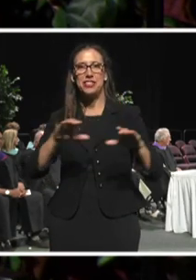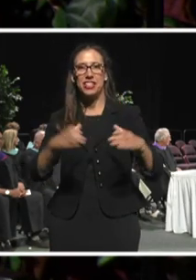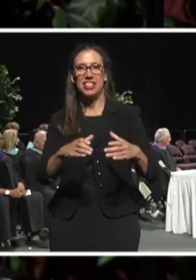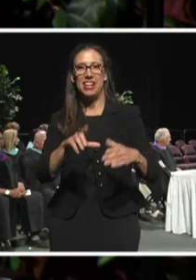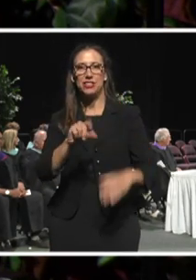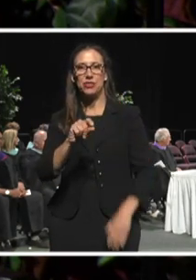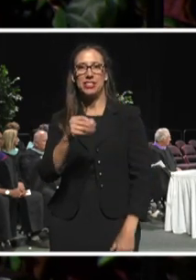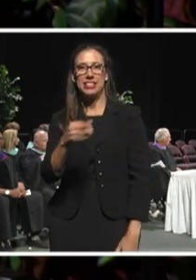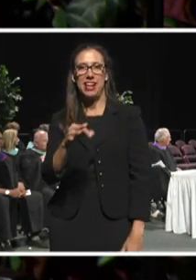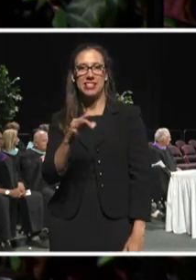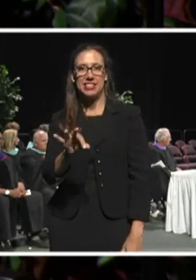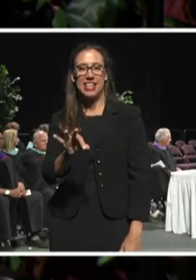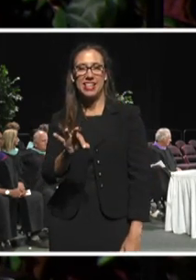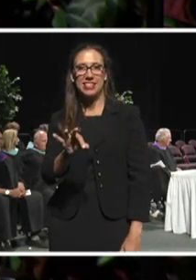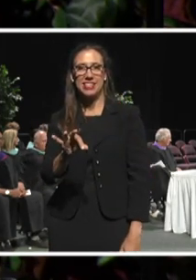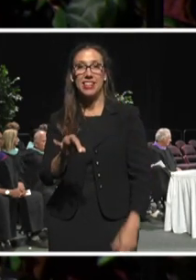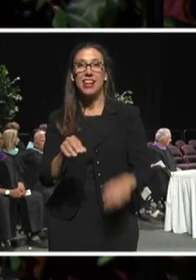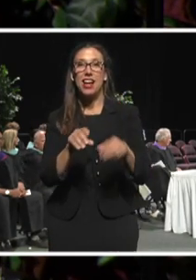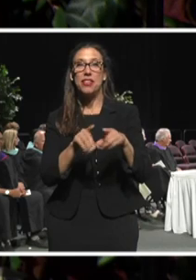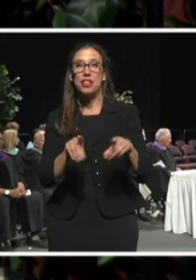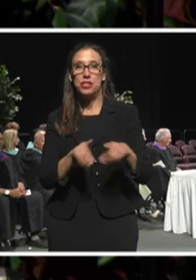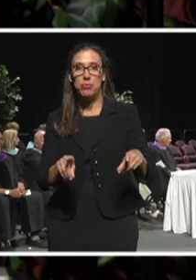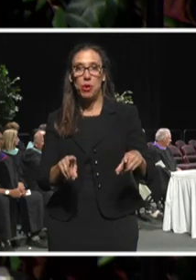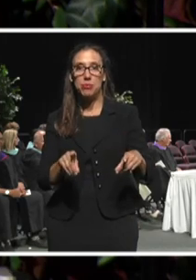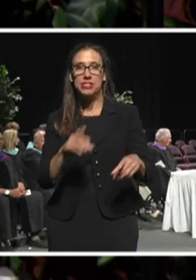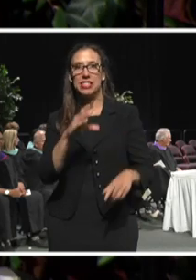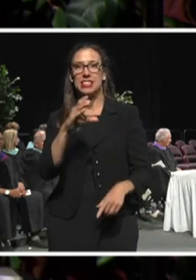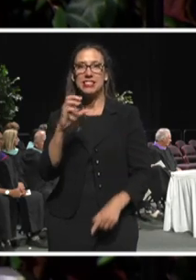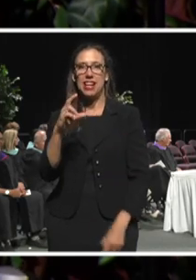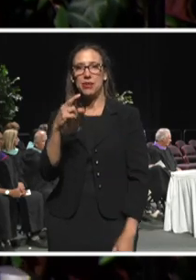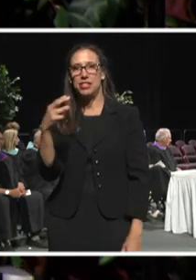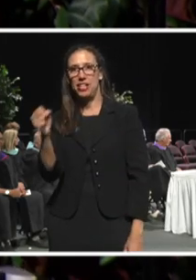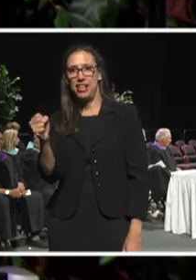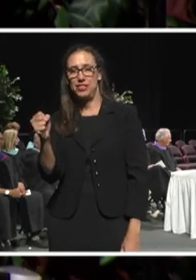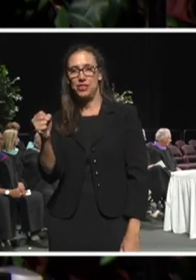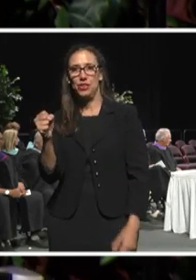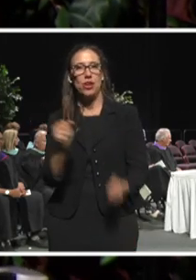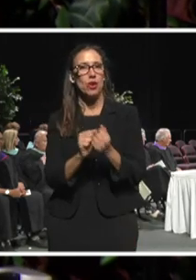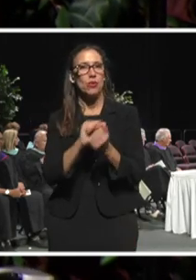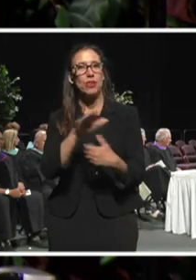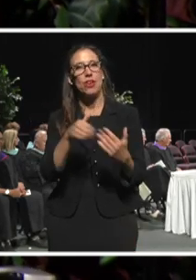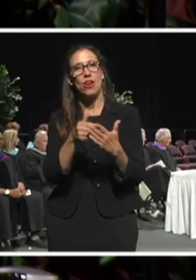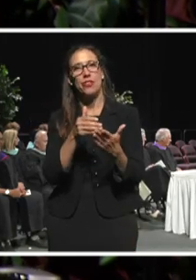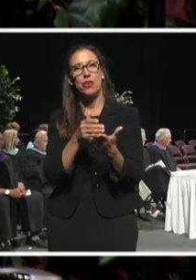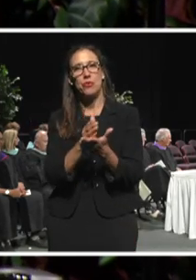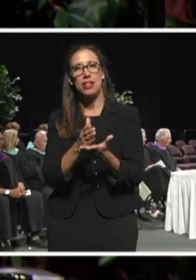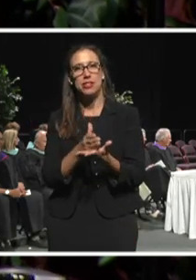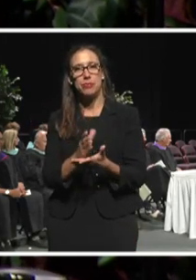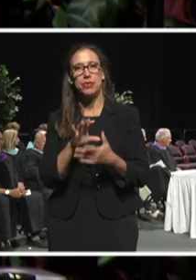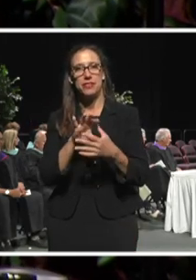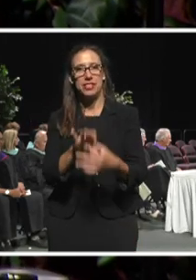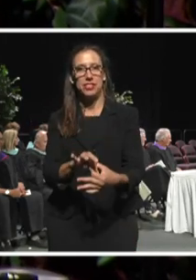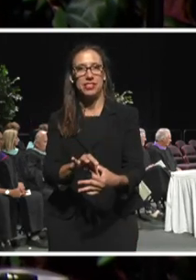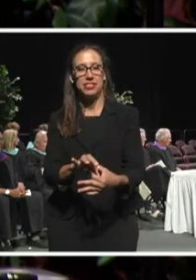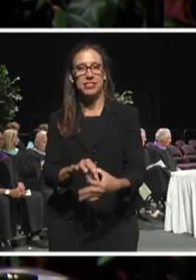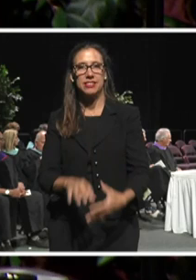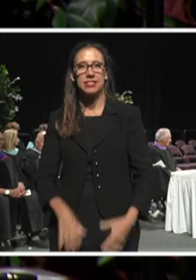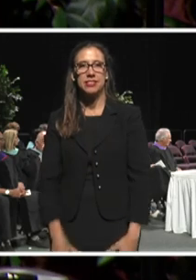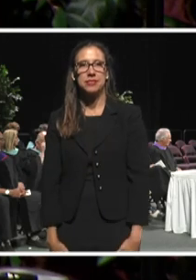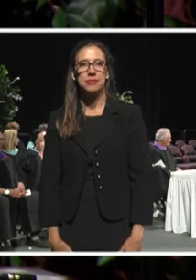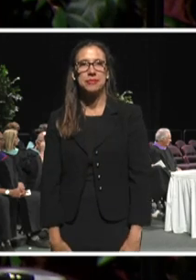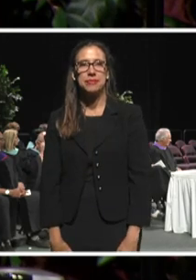of 2019 the diplomas of Cypress Ridge High School with all the rights and privileges pertaining